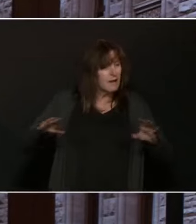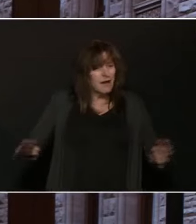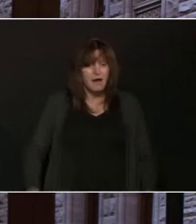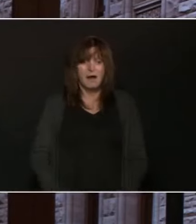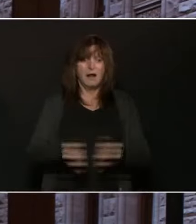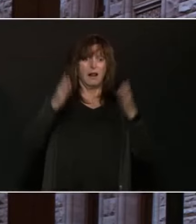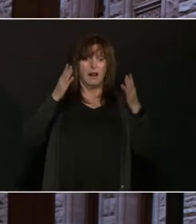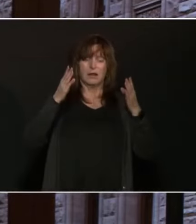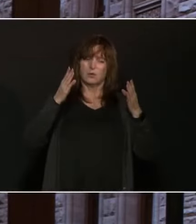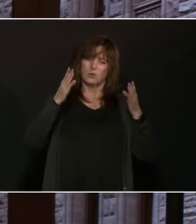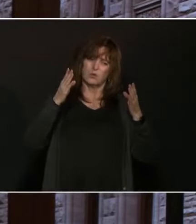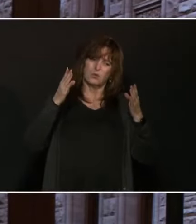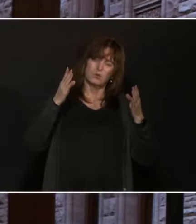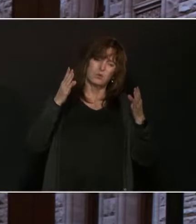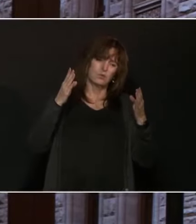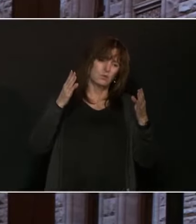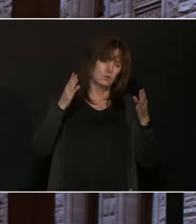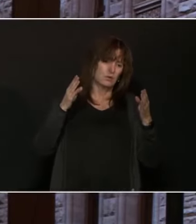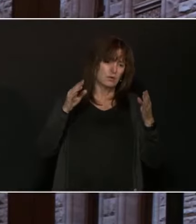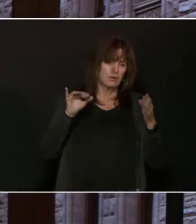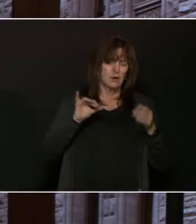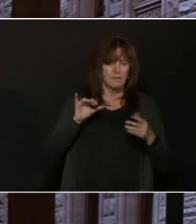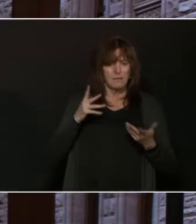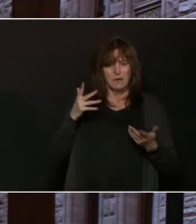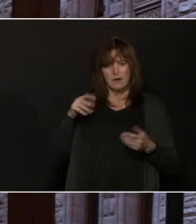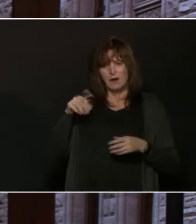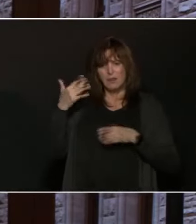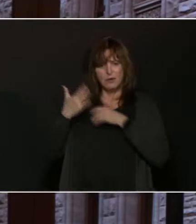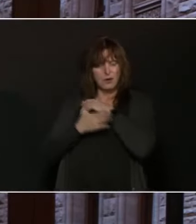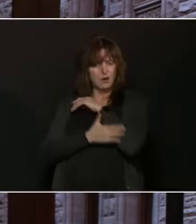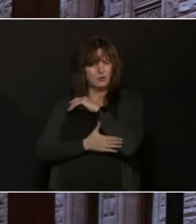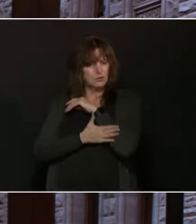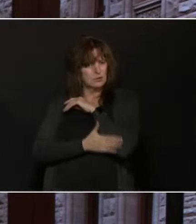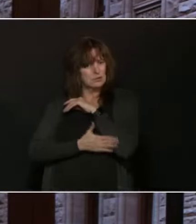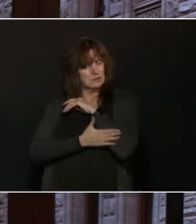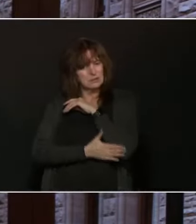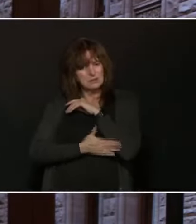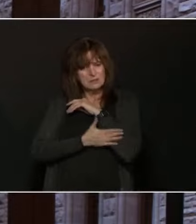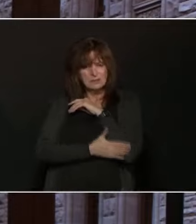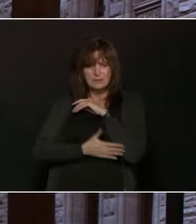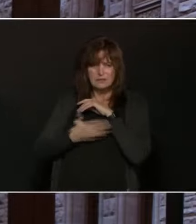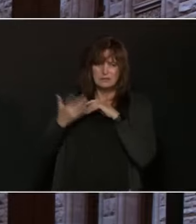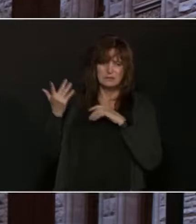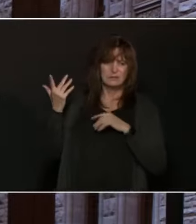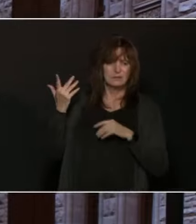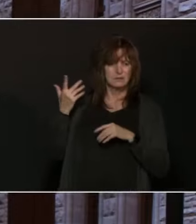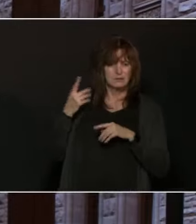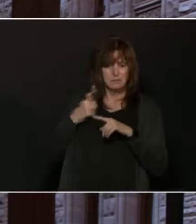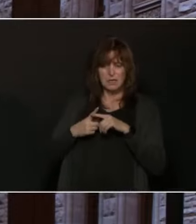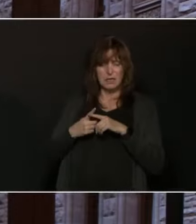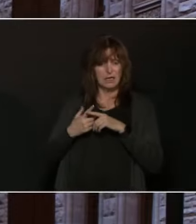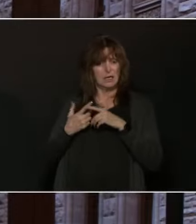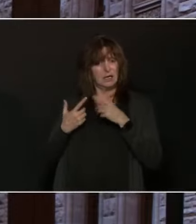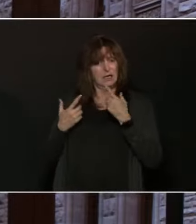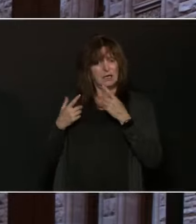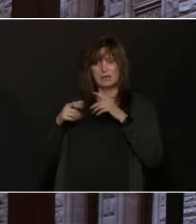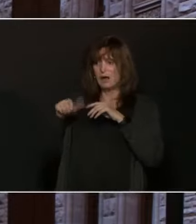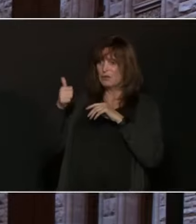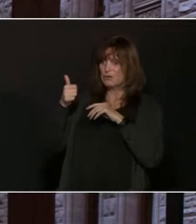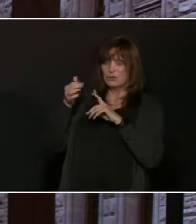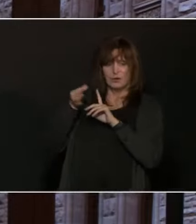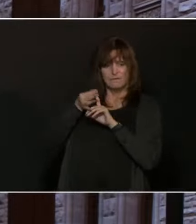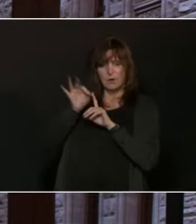other countries, as now we've had the introduction into our presence of the VOCs, and that could really rebound very